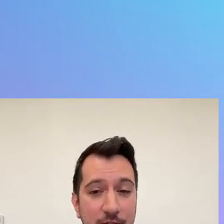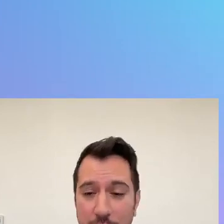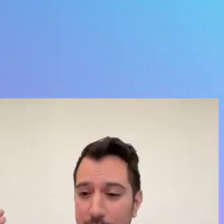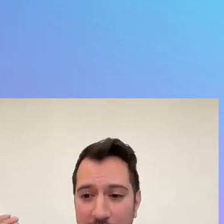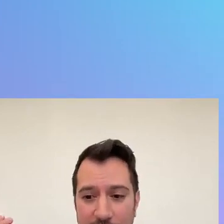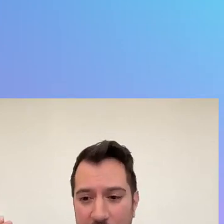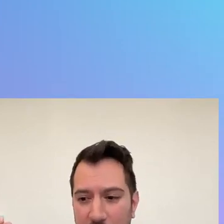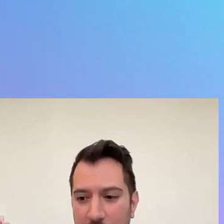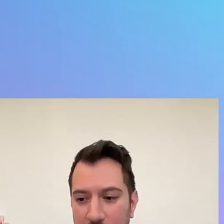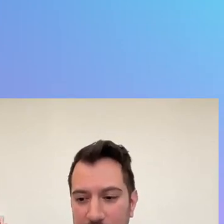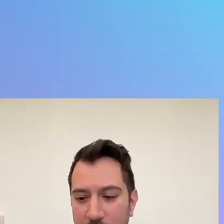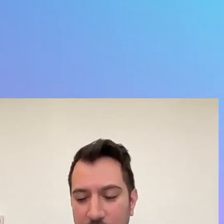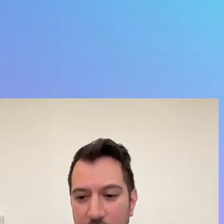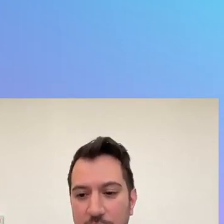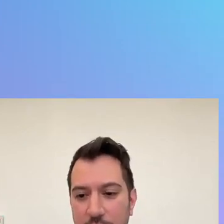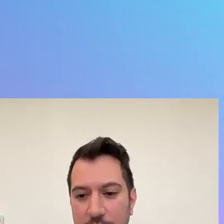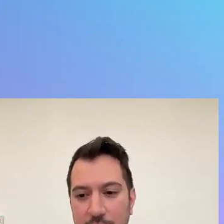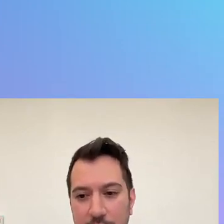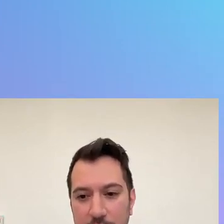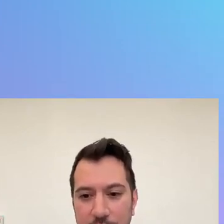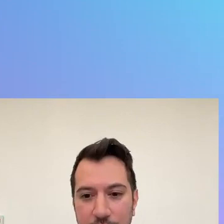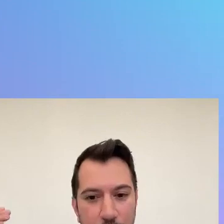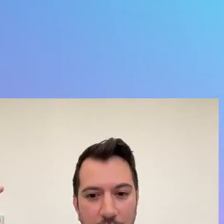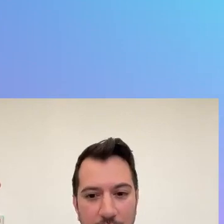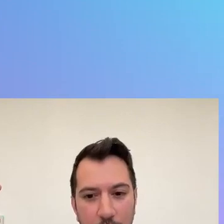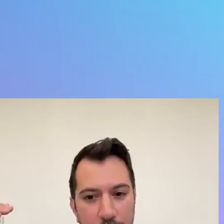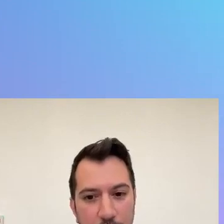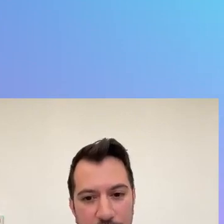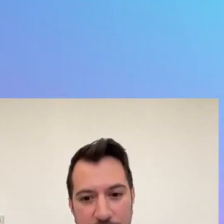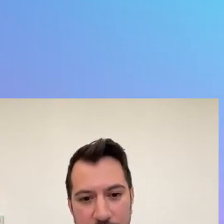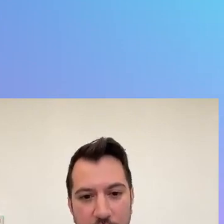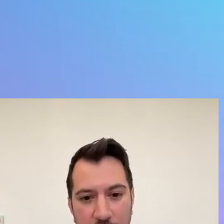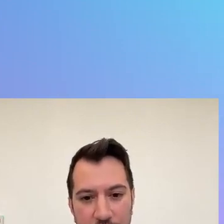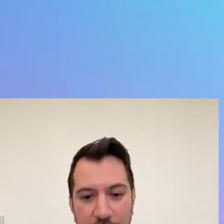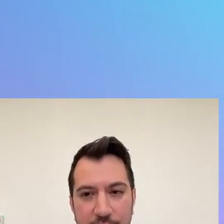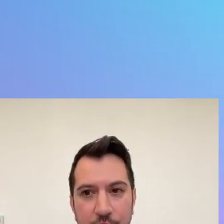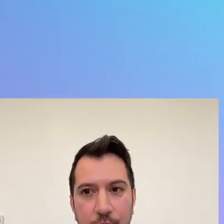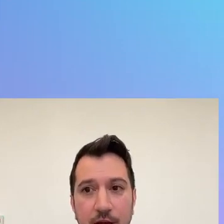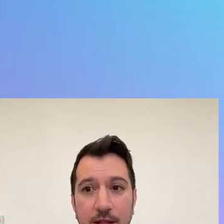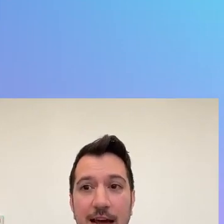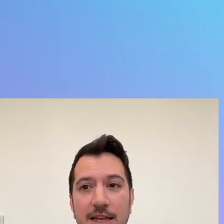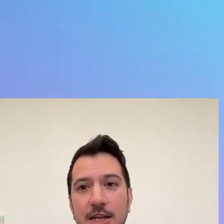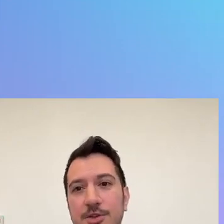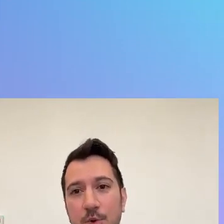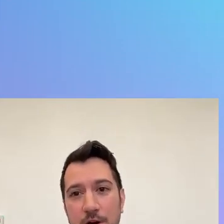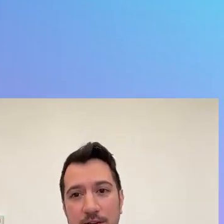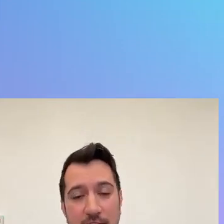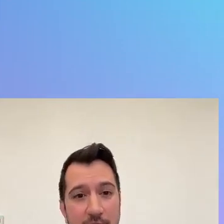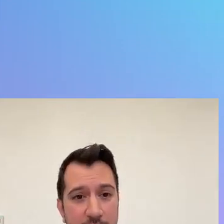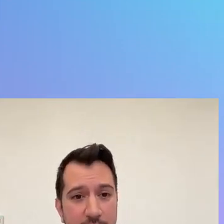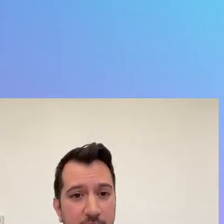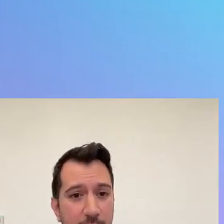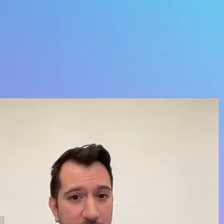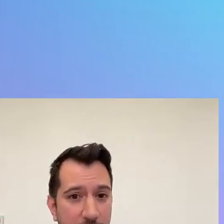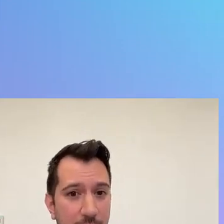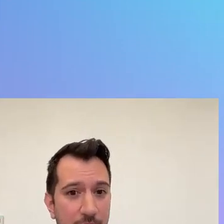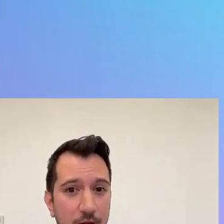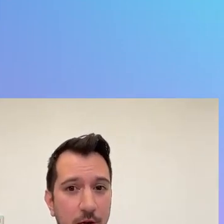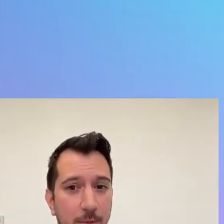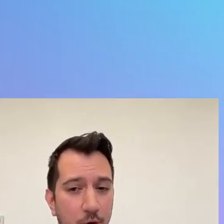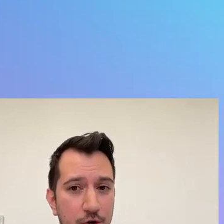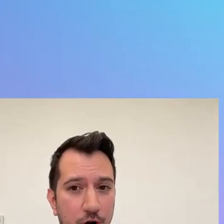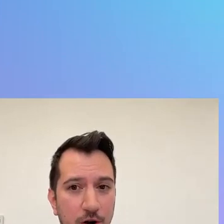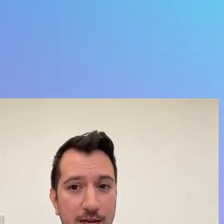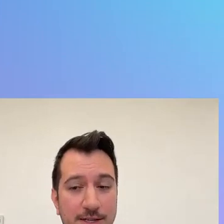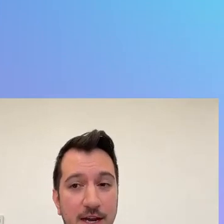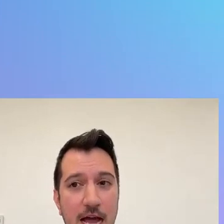be, blasting my eyes with a lot of light. So you do want to like reduce the contrast. So that is where text is going to become a